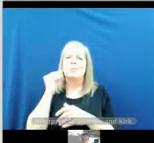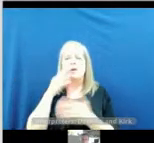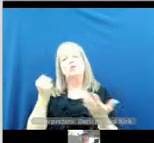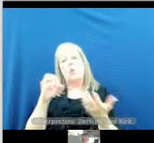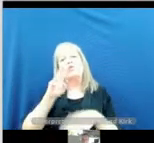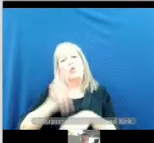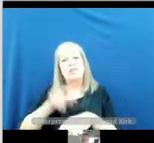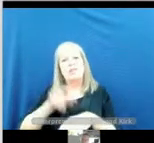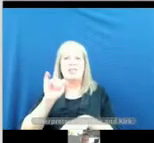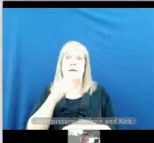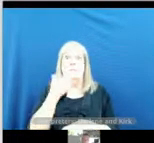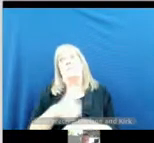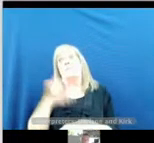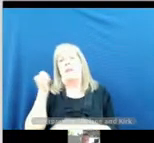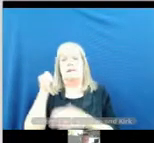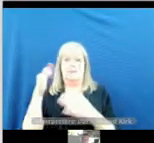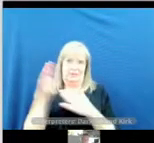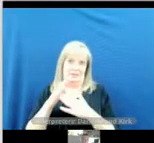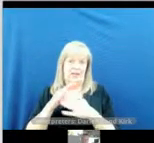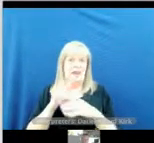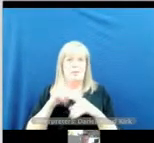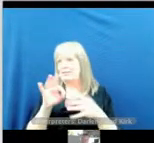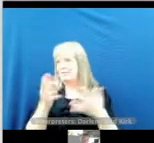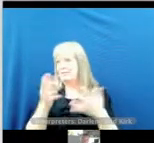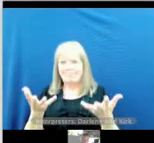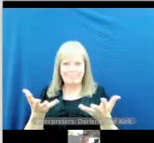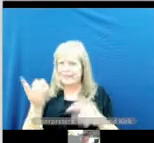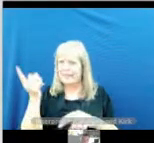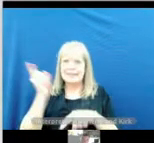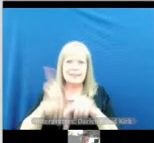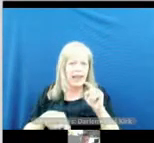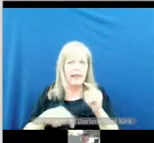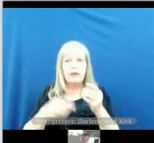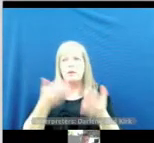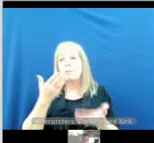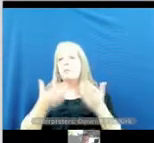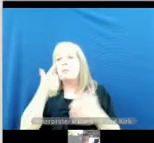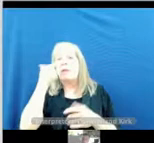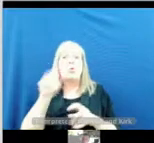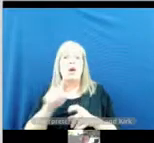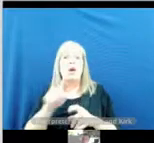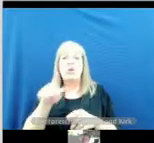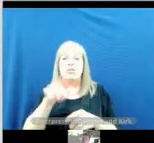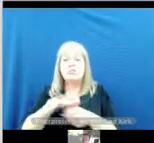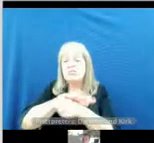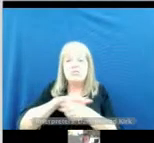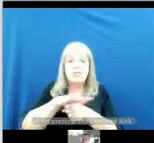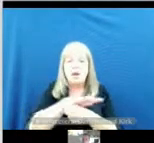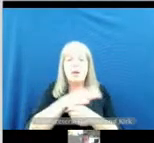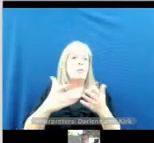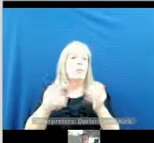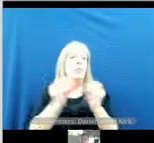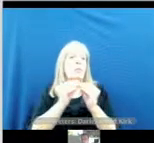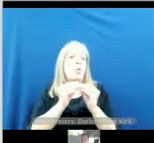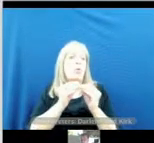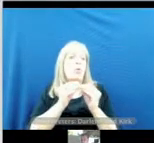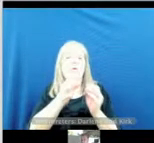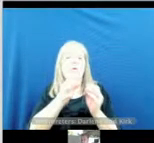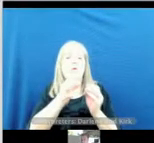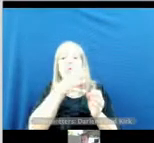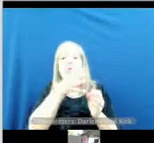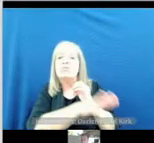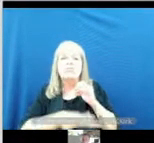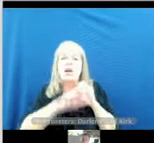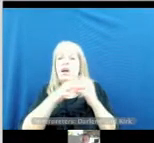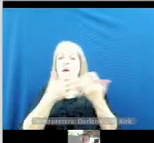But if that can't be done, just based on your own location, just in terms you may be in more of a rural environment and you don't have access